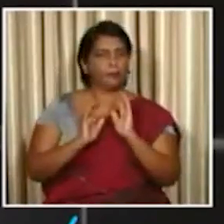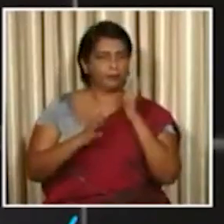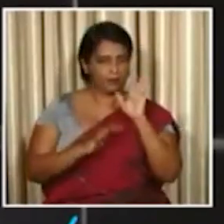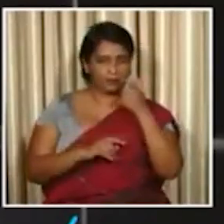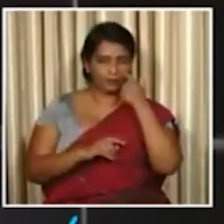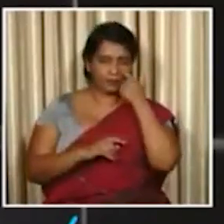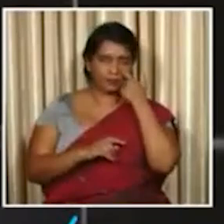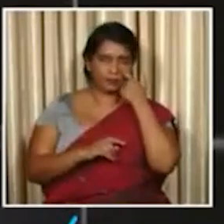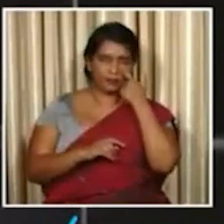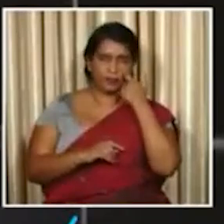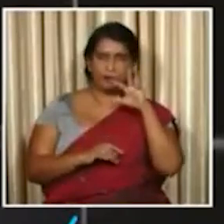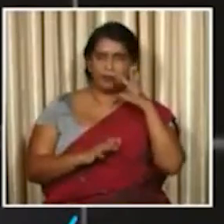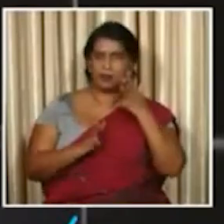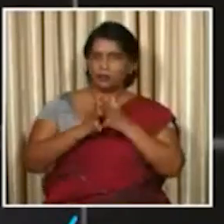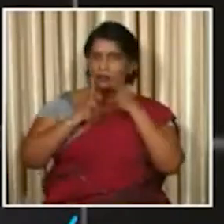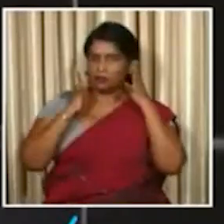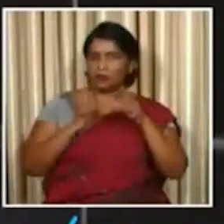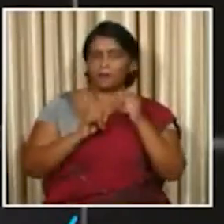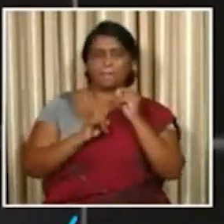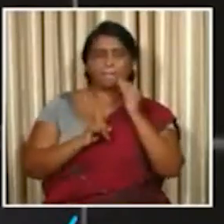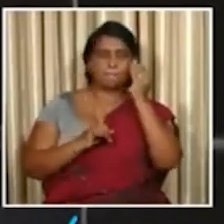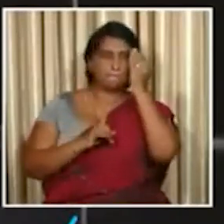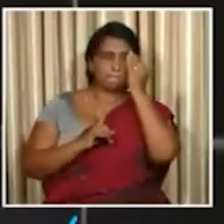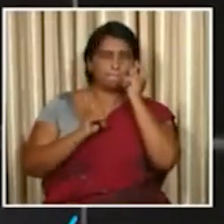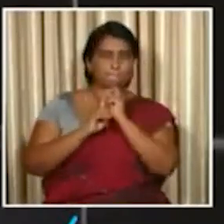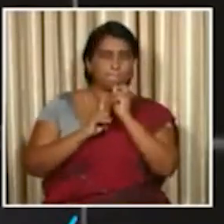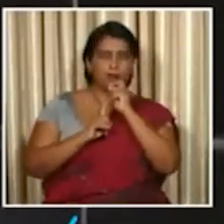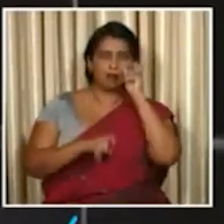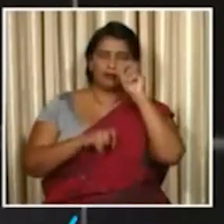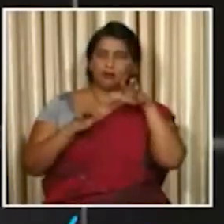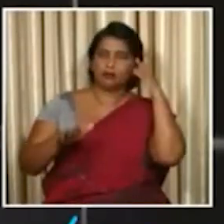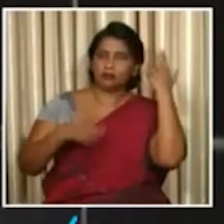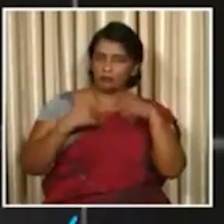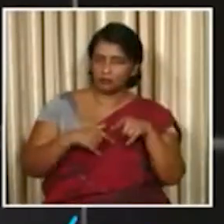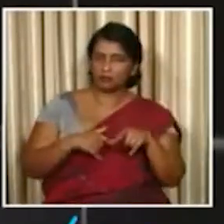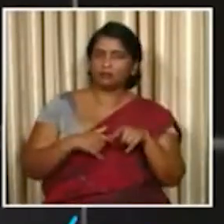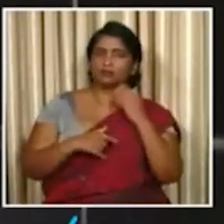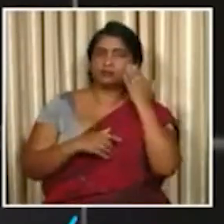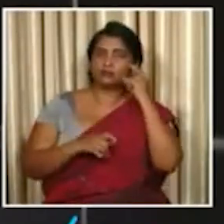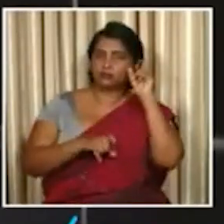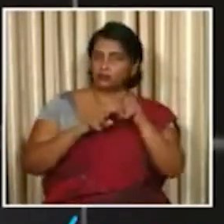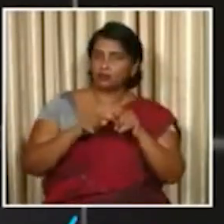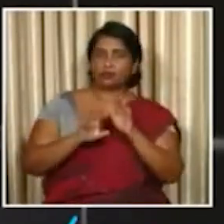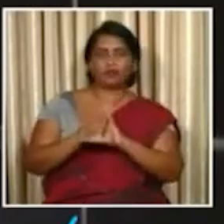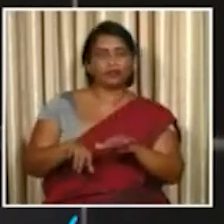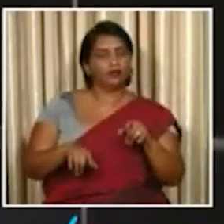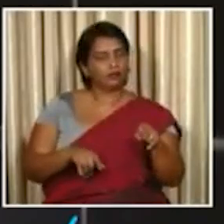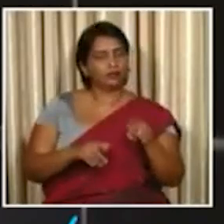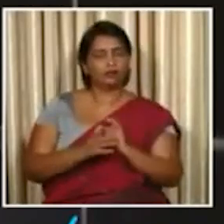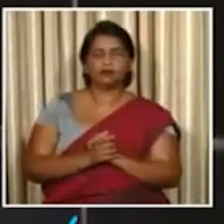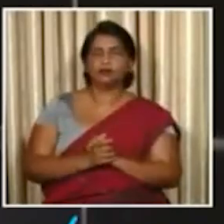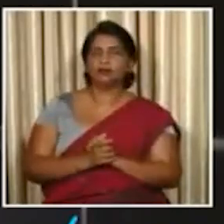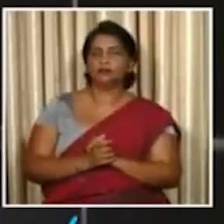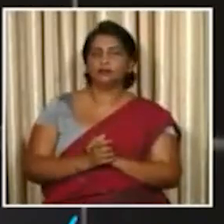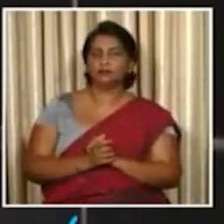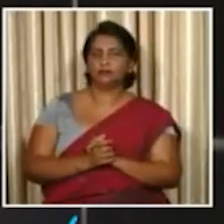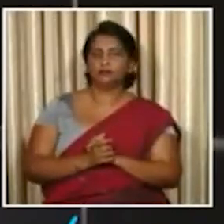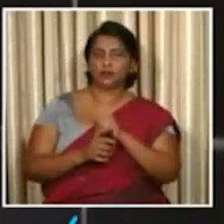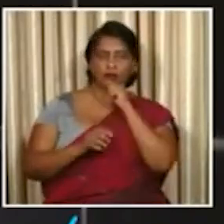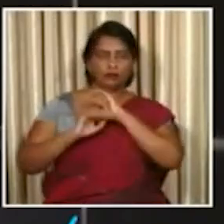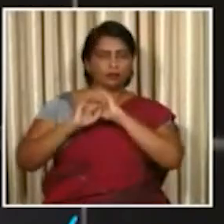died, including women, children, and there have been reported